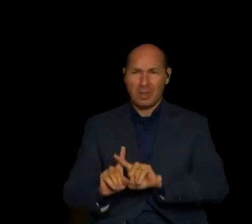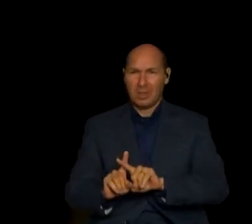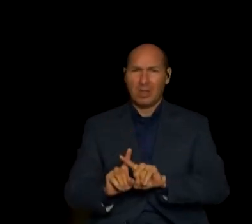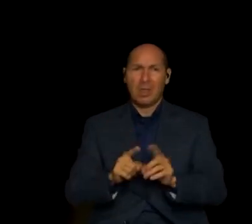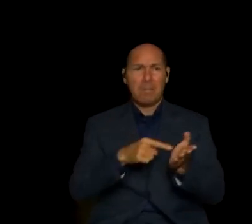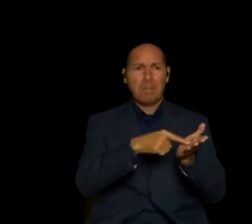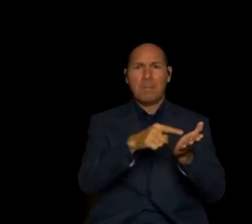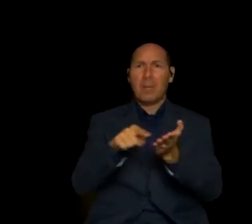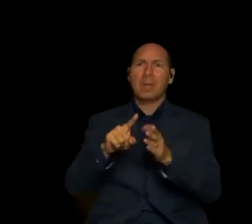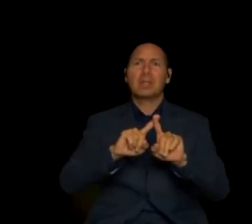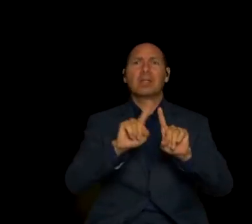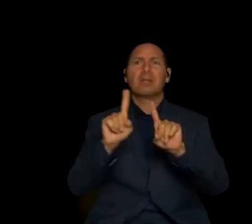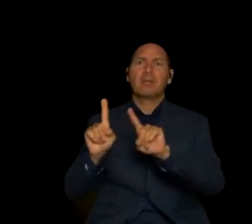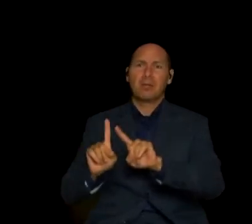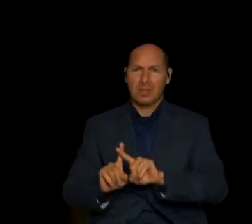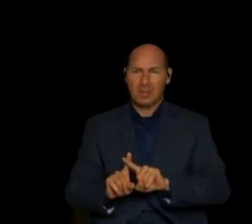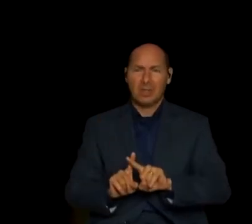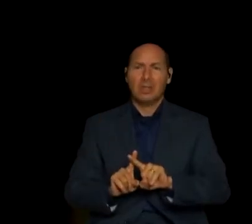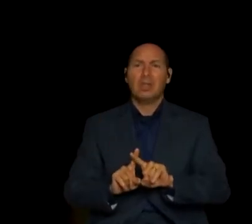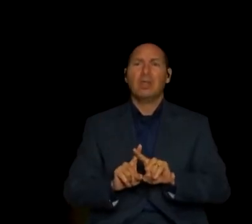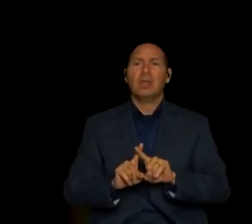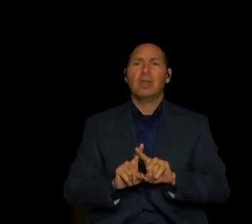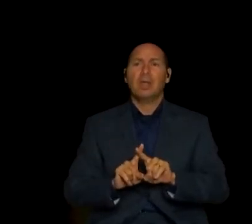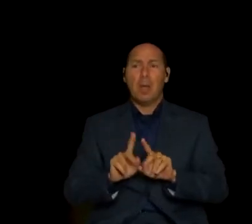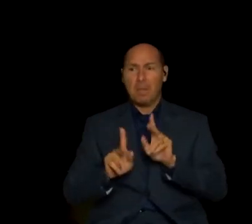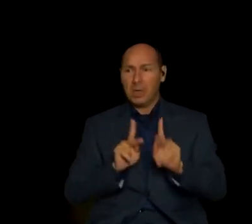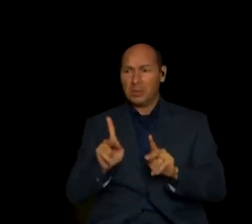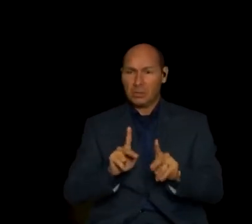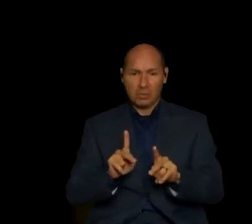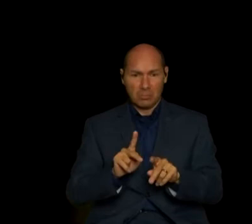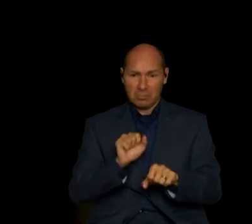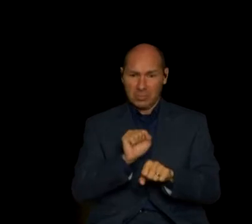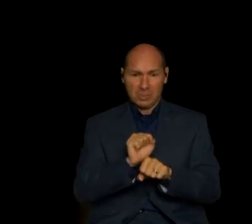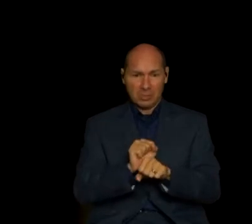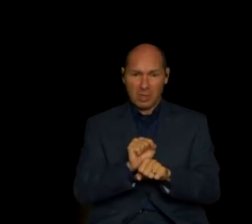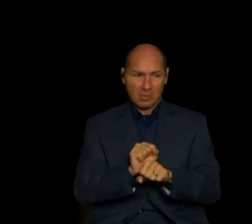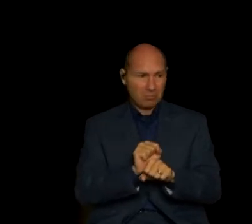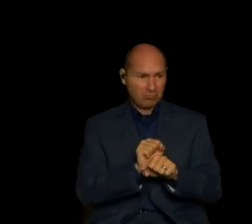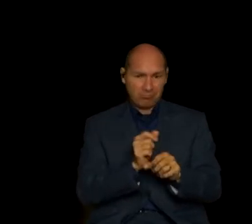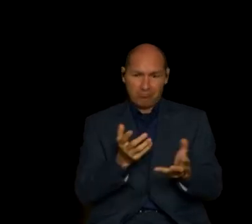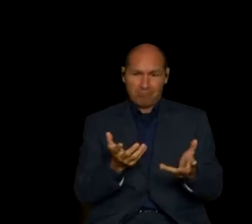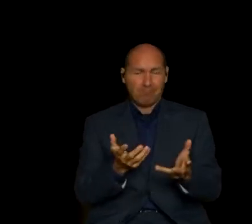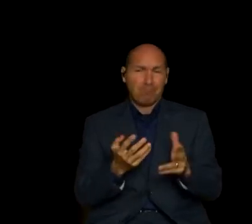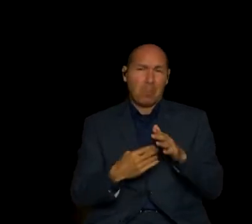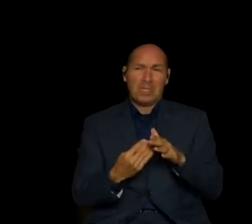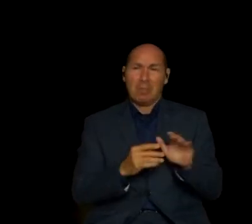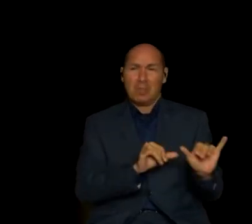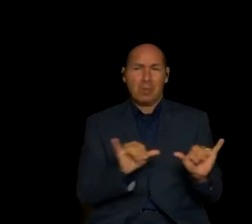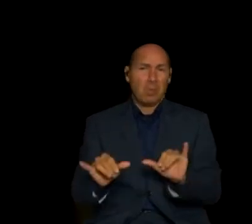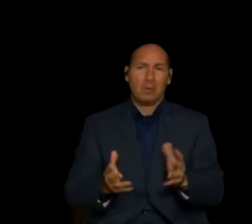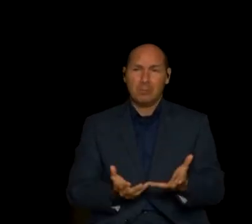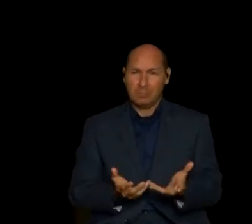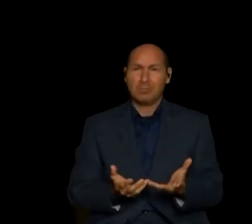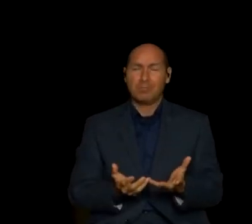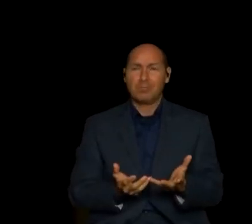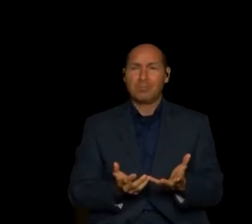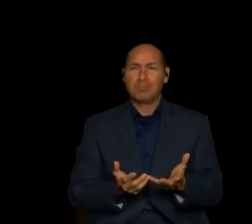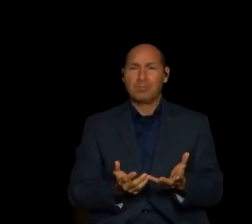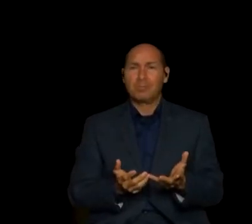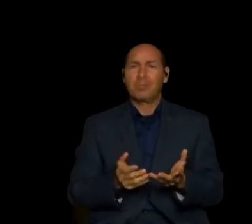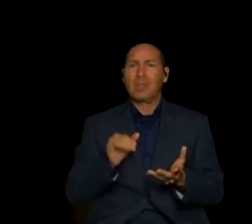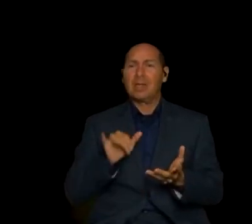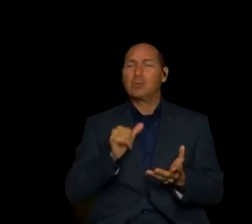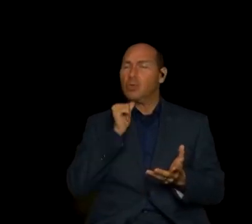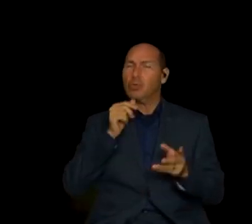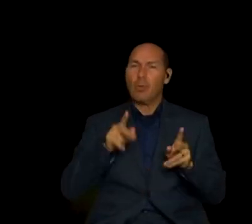pay scales, even for employees that were doing essentially the same functions. So that didn't